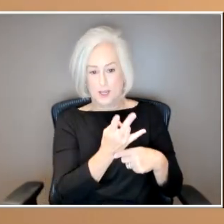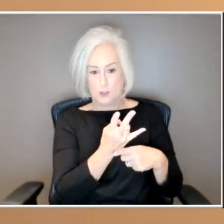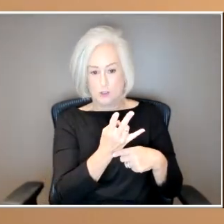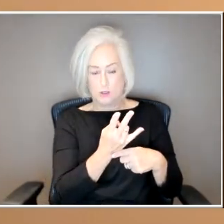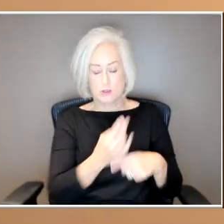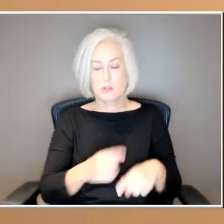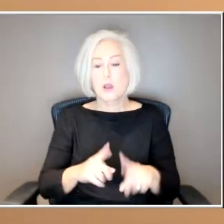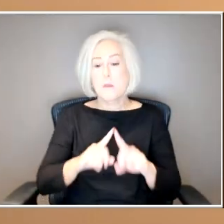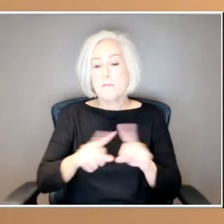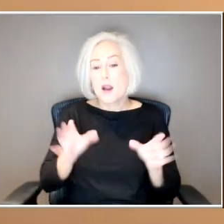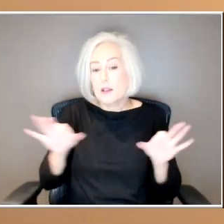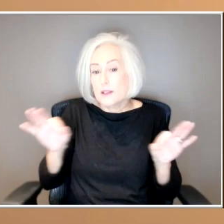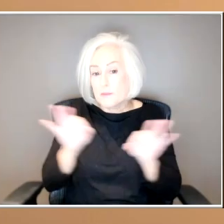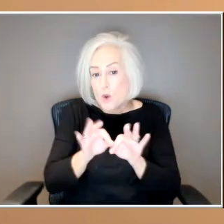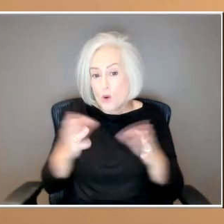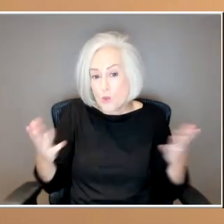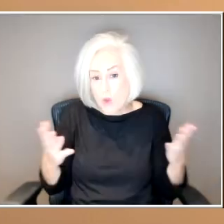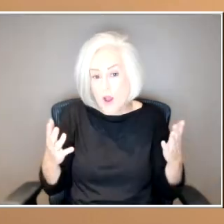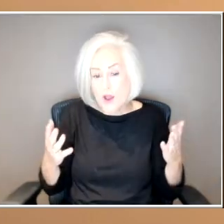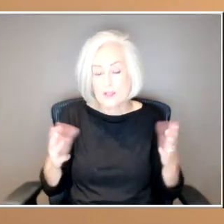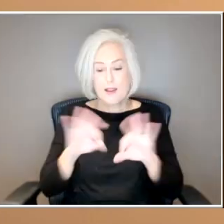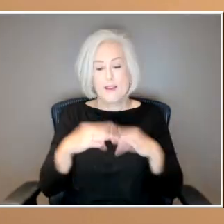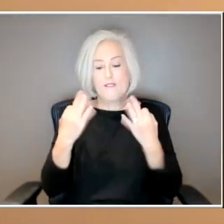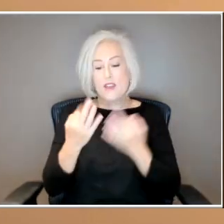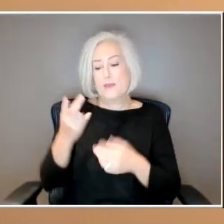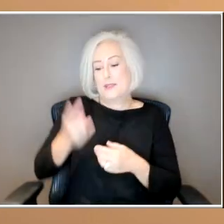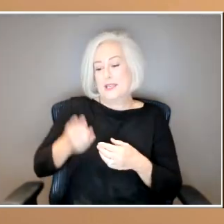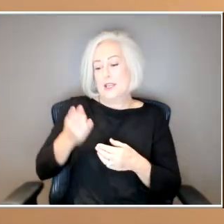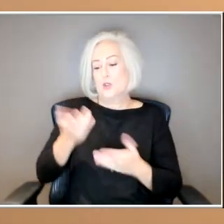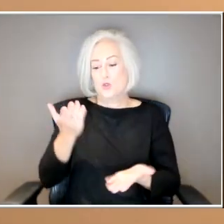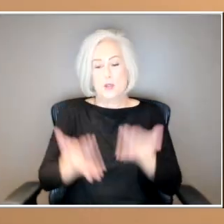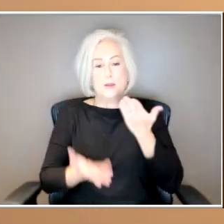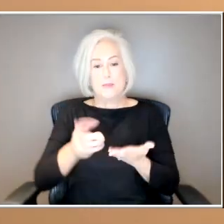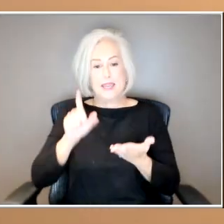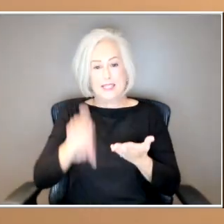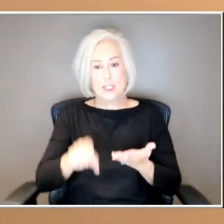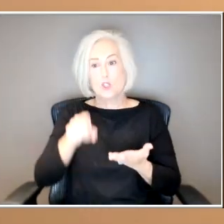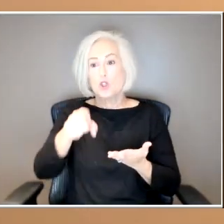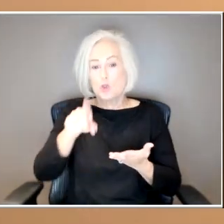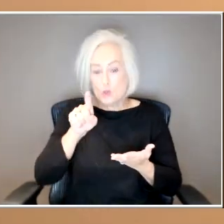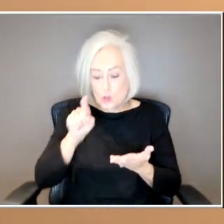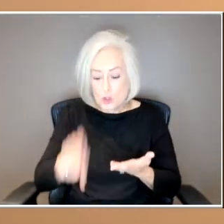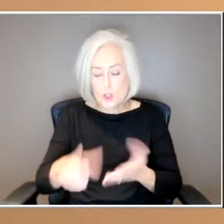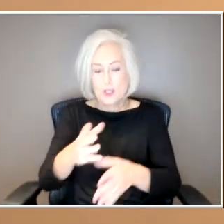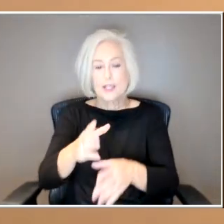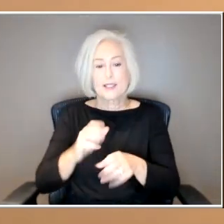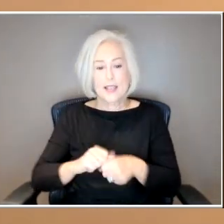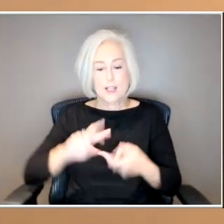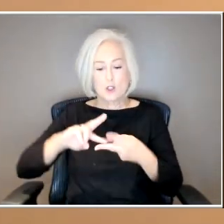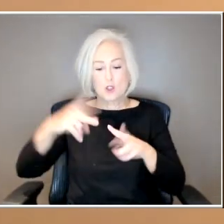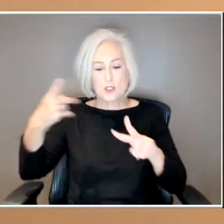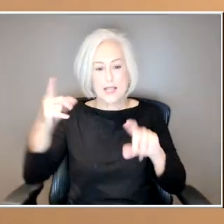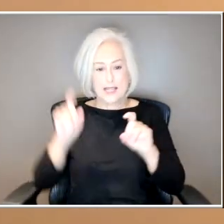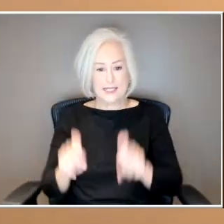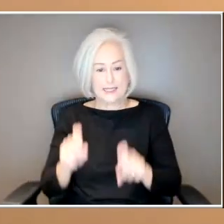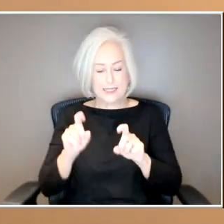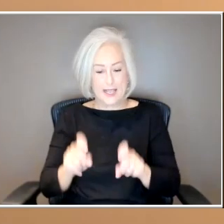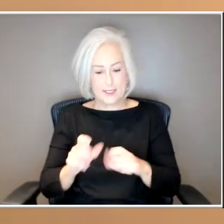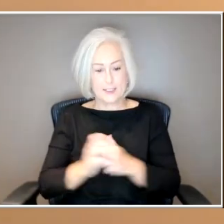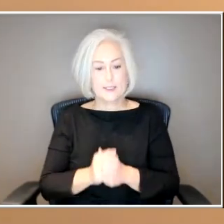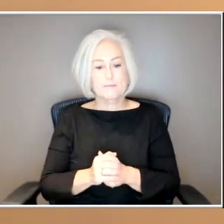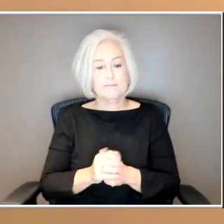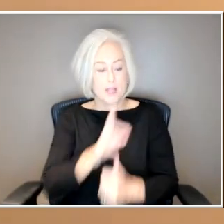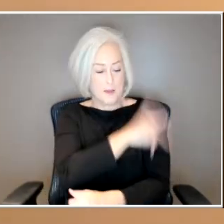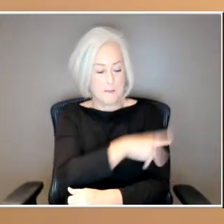that family history may mean that you should get that genetic test. So what we recommend is that patients start with